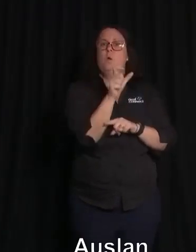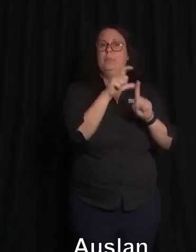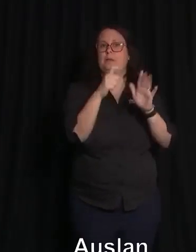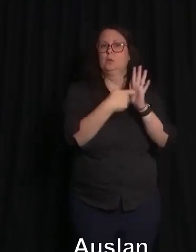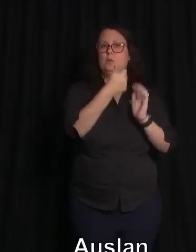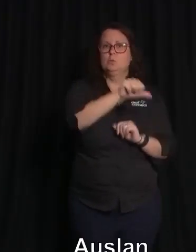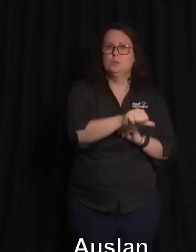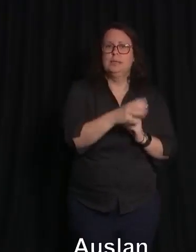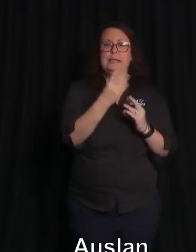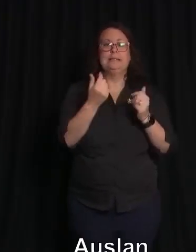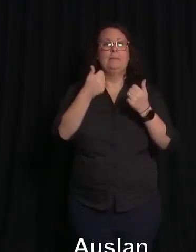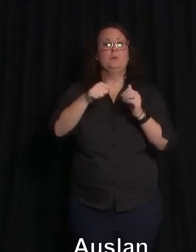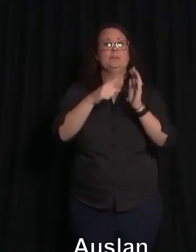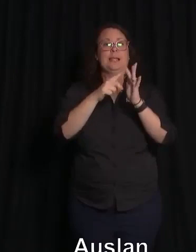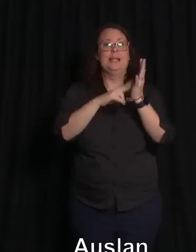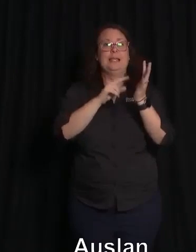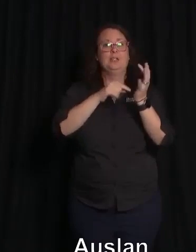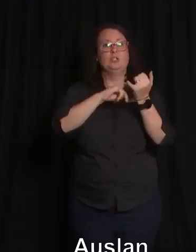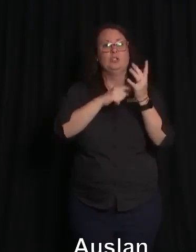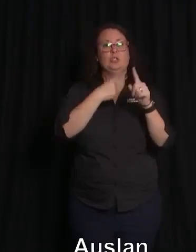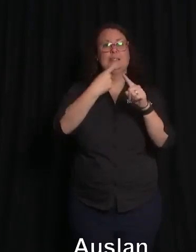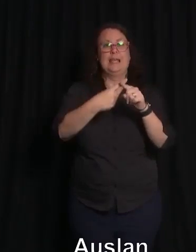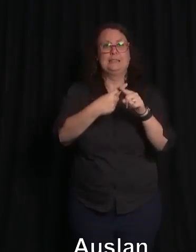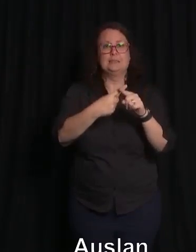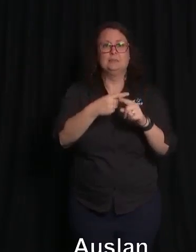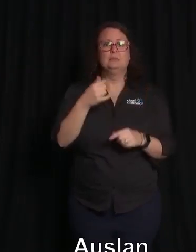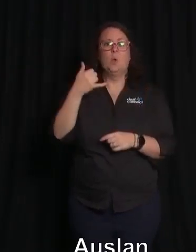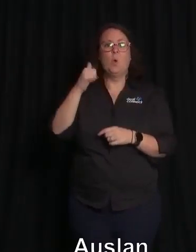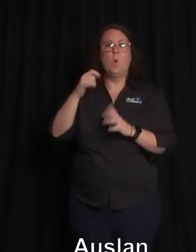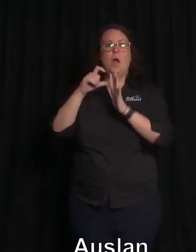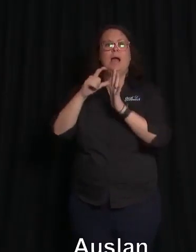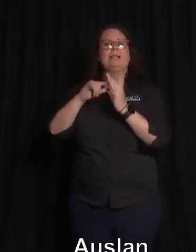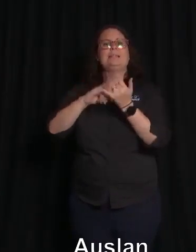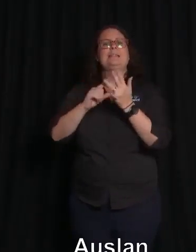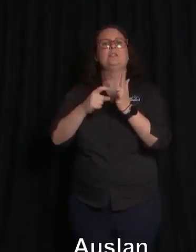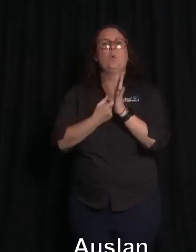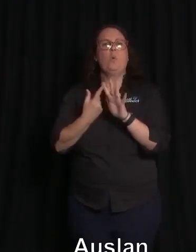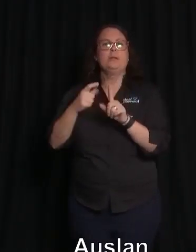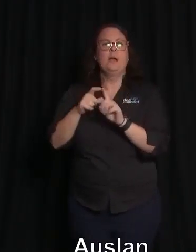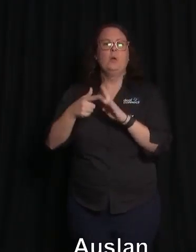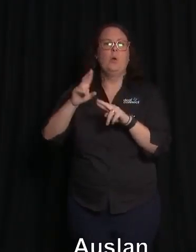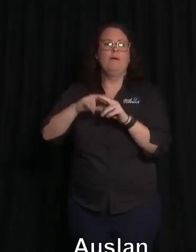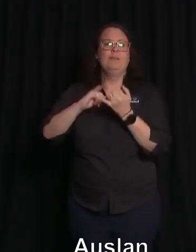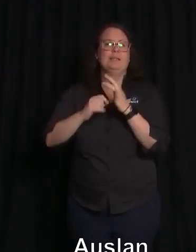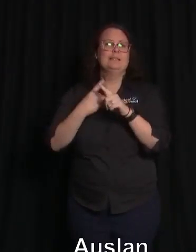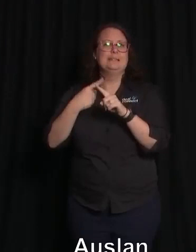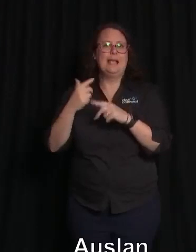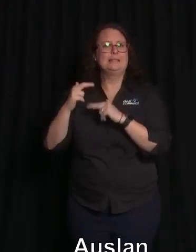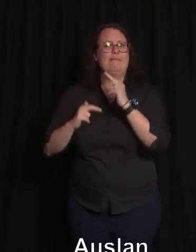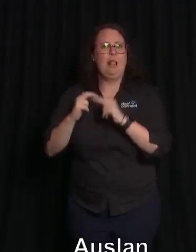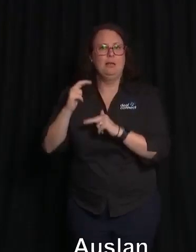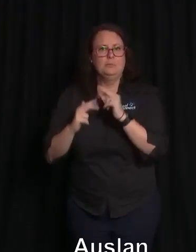use the word intersex. They might use clinical language of disorders of sex development or differences of sex